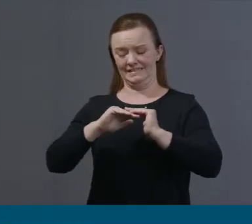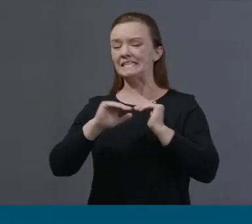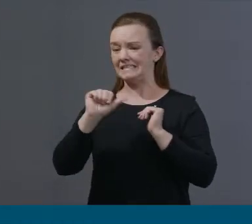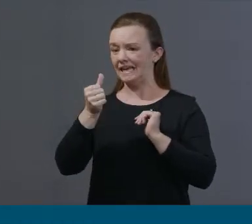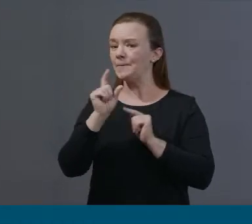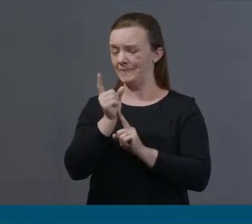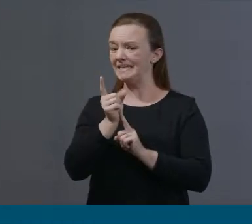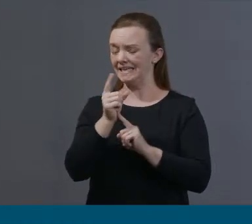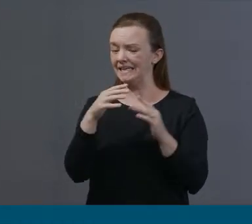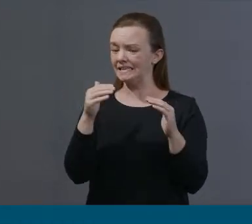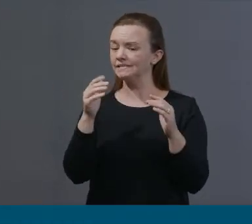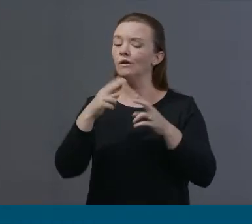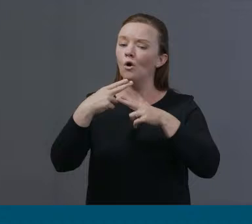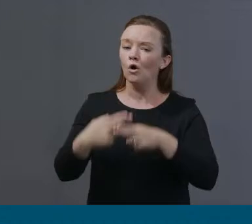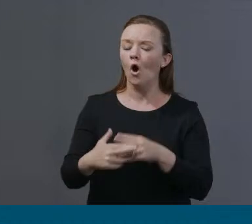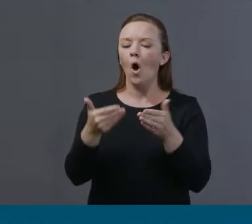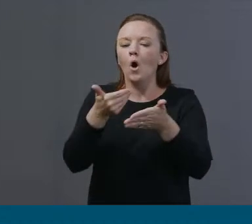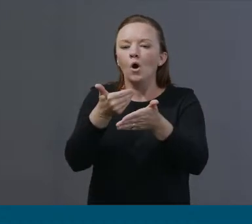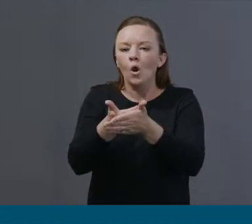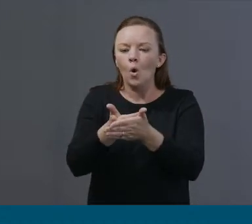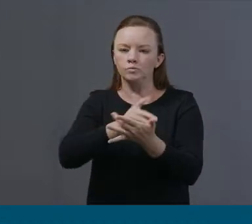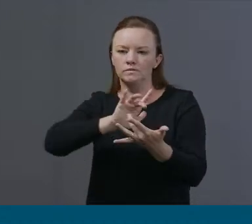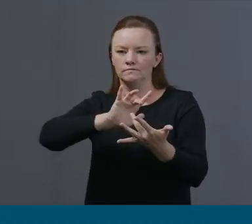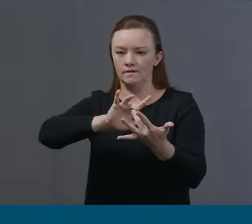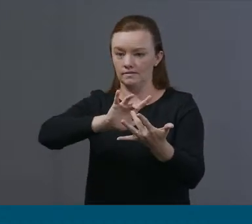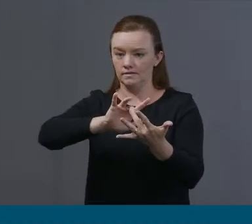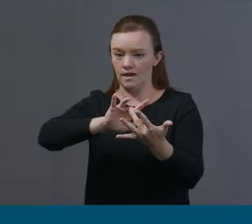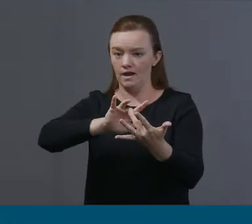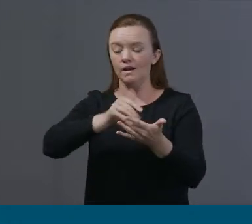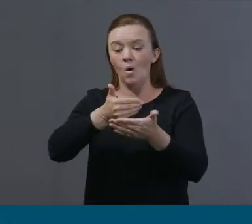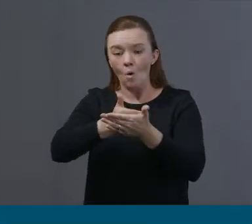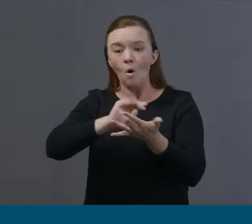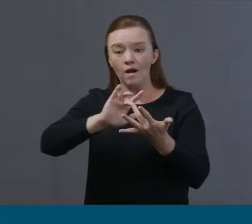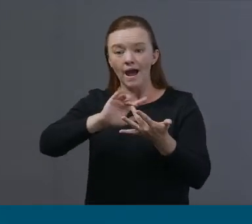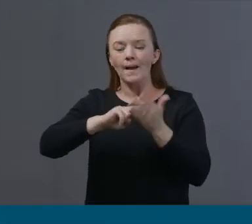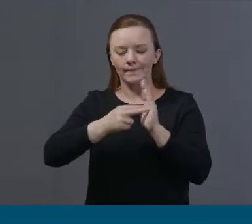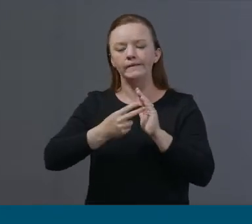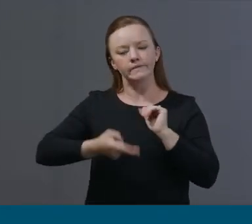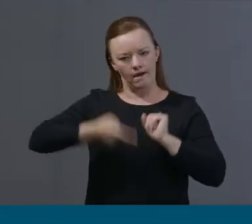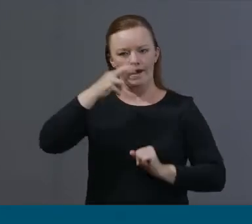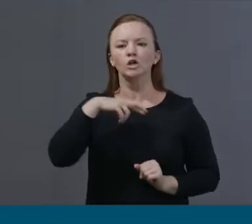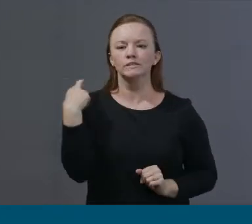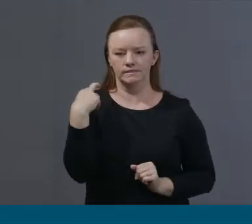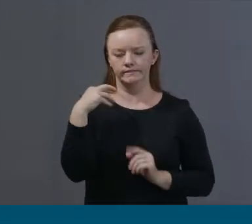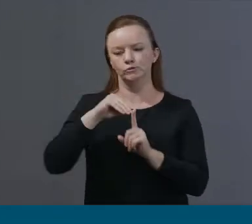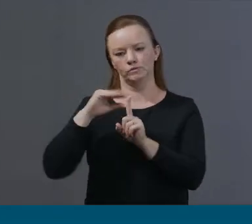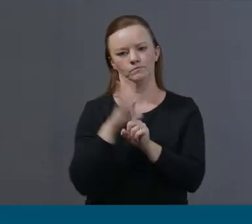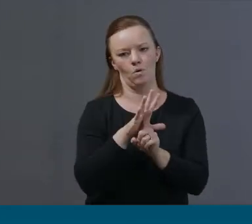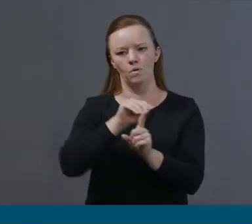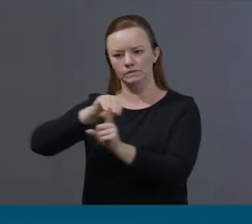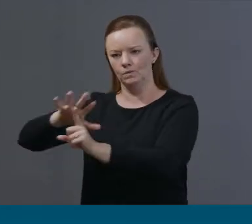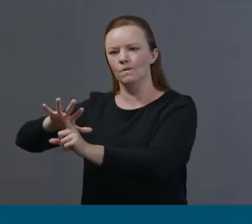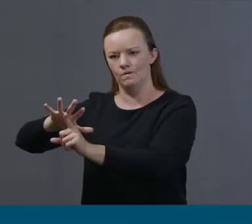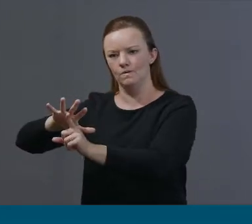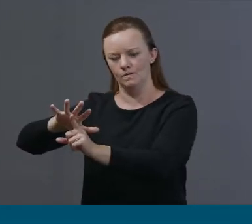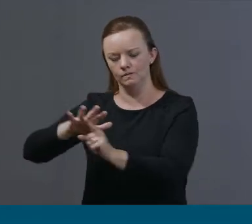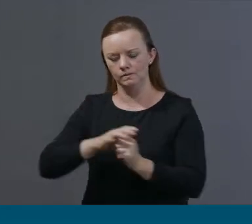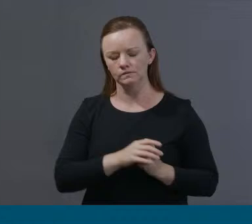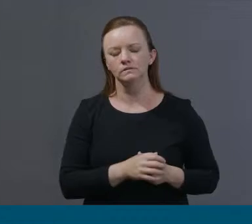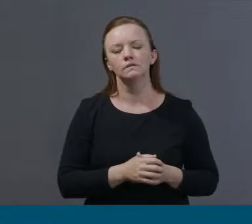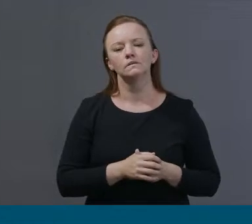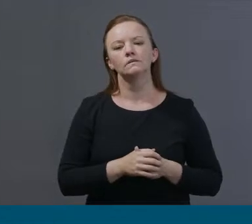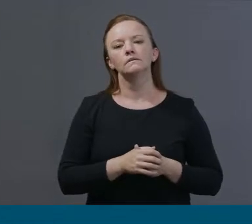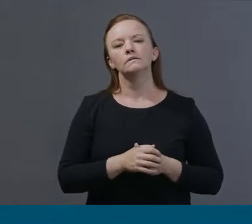you want to make sure that you are limiting that time that you are in close contact with other people that you may not be familiar